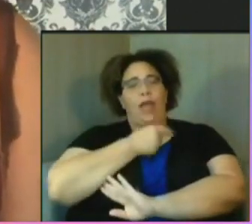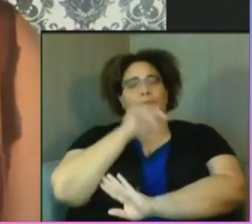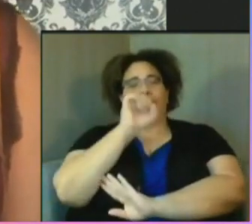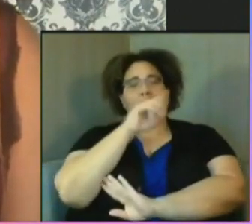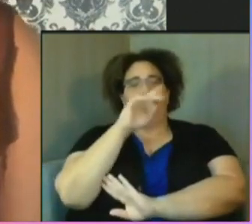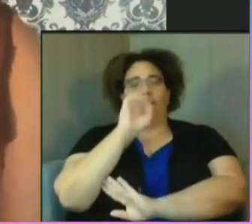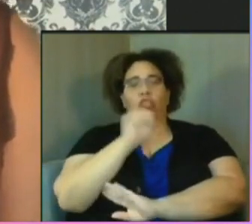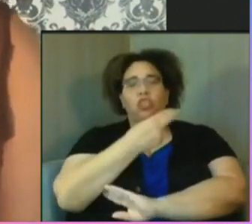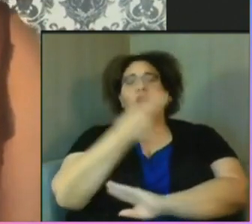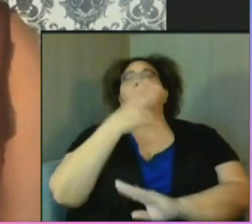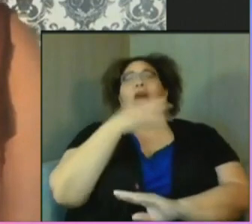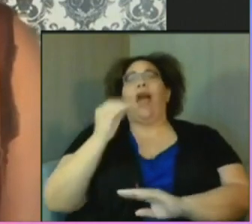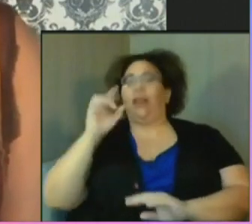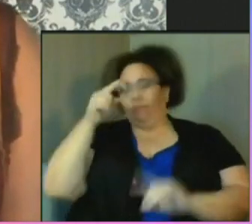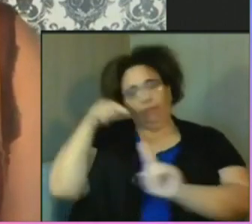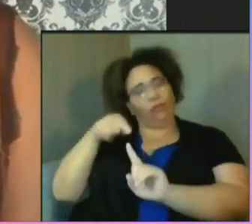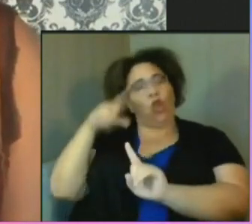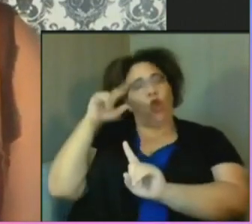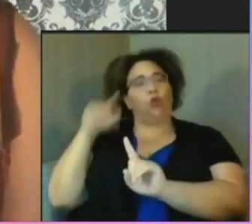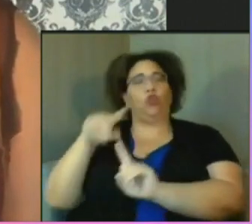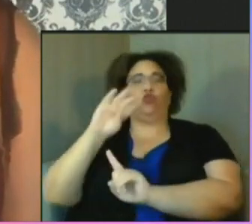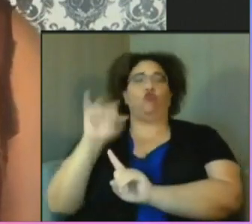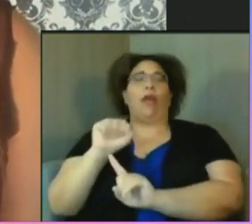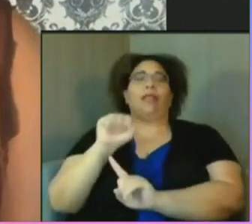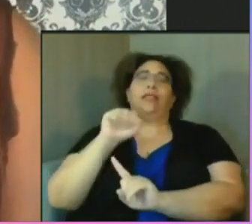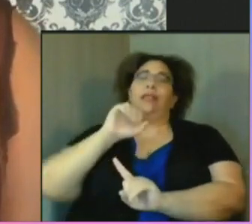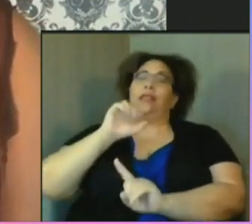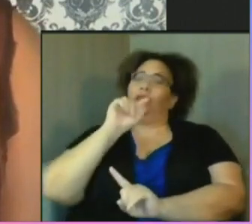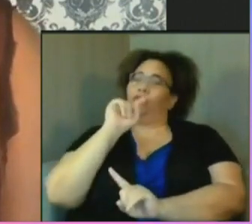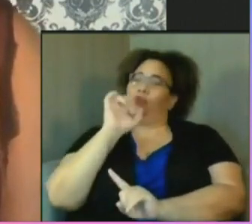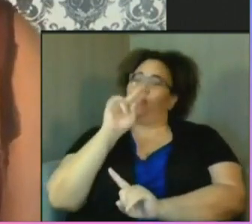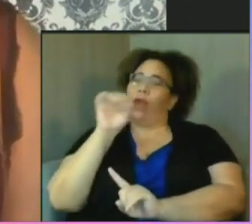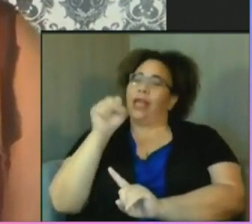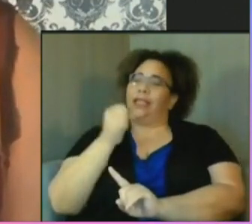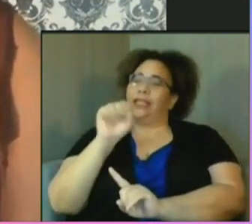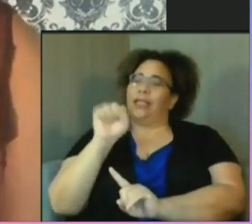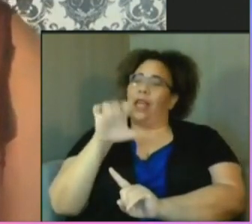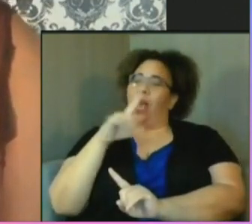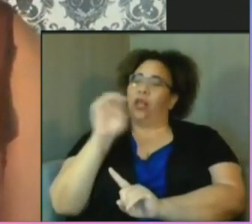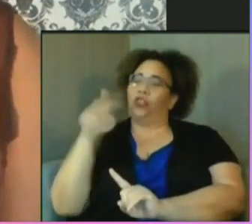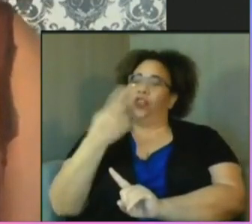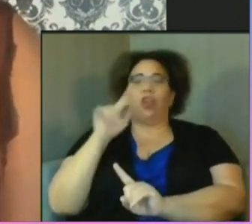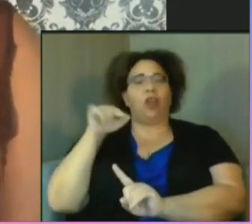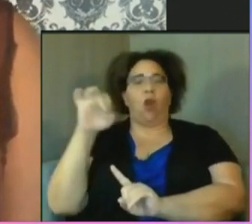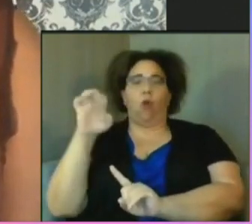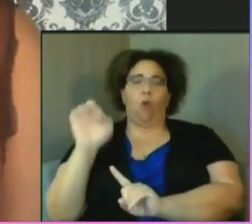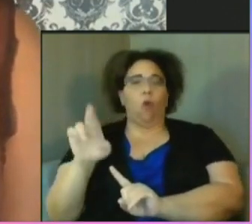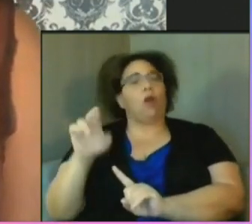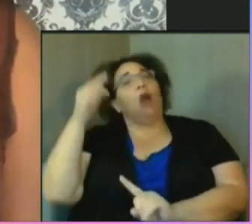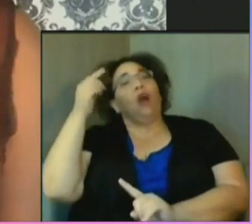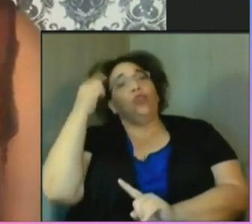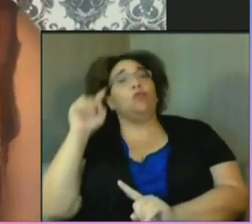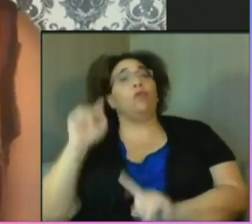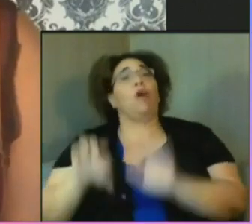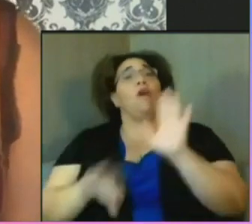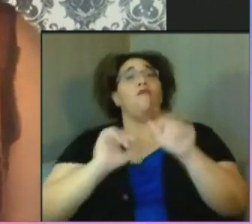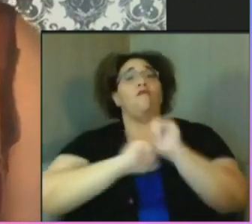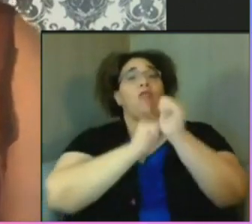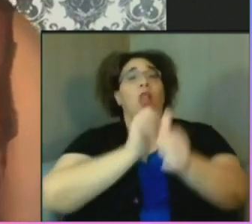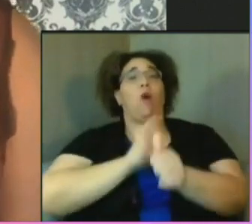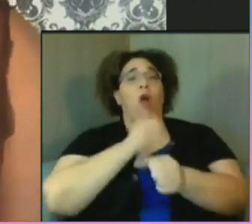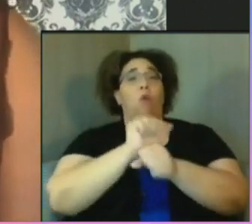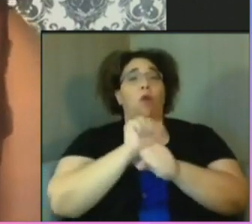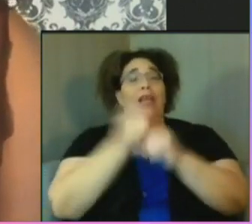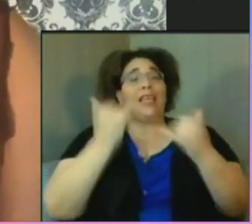Go to translash.org and thegreenspace.org to sign up for our newsletters and to follow our work. Well, today is a